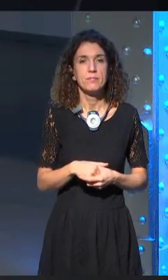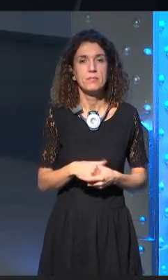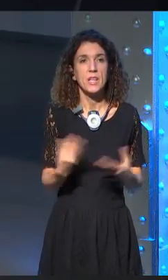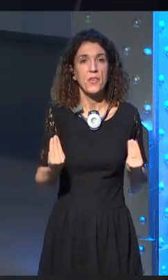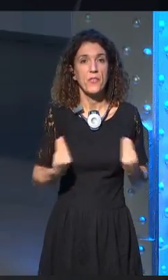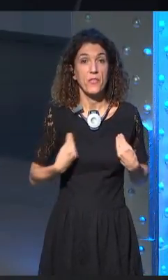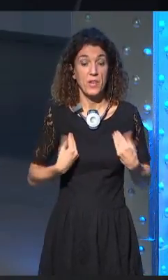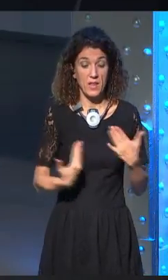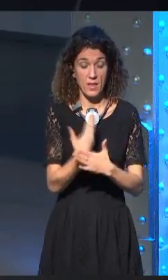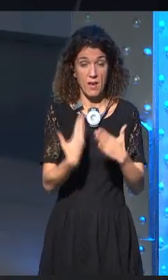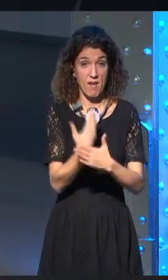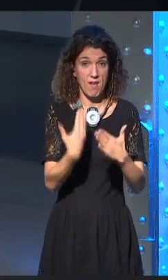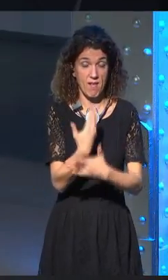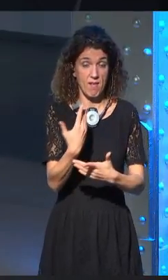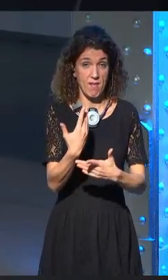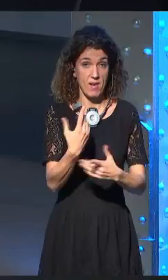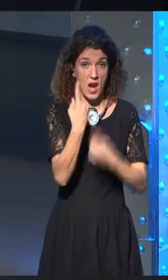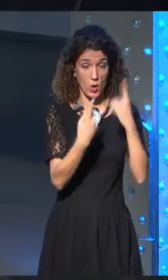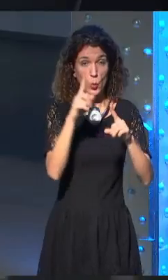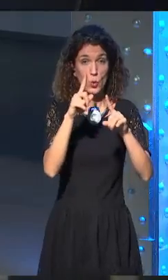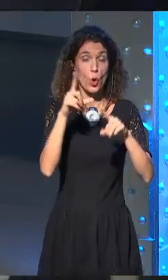Okay, so some of our